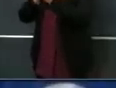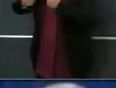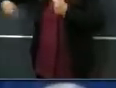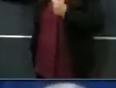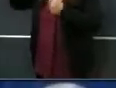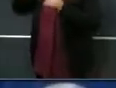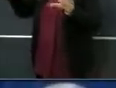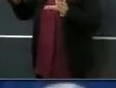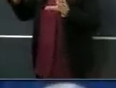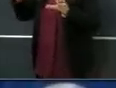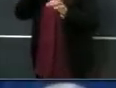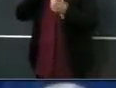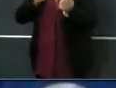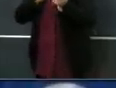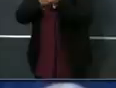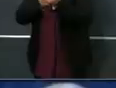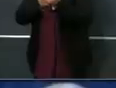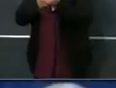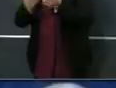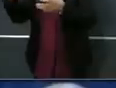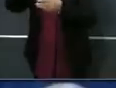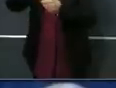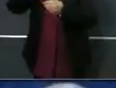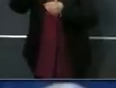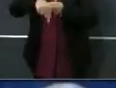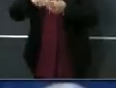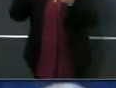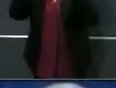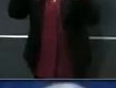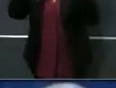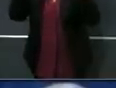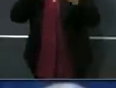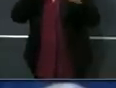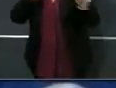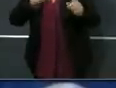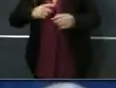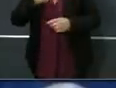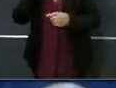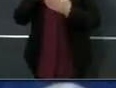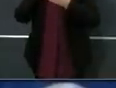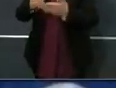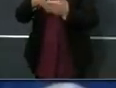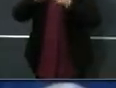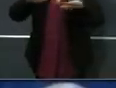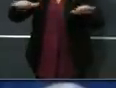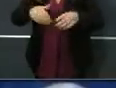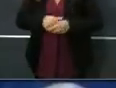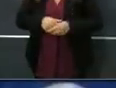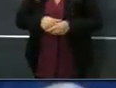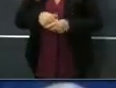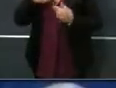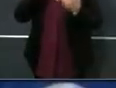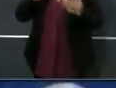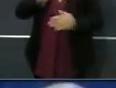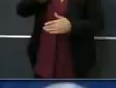collective cause. And I'd like to ask the superintendent to say a few words here today.